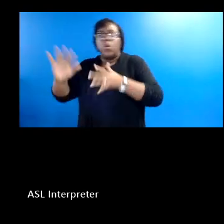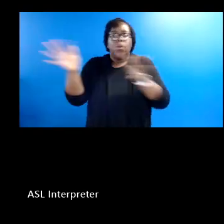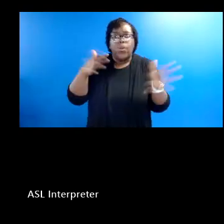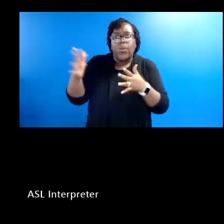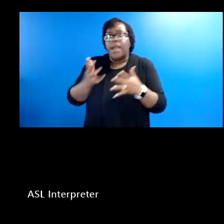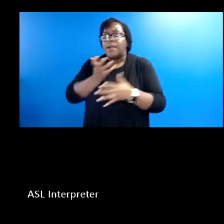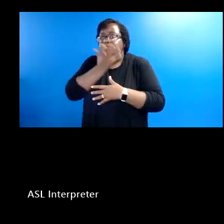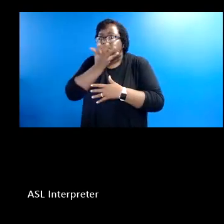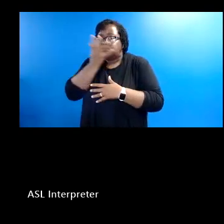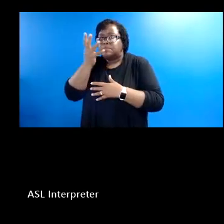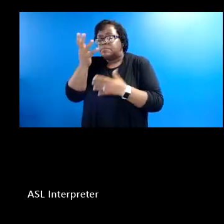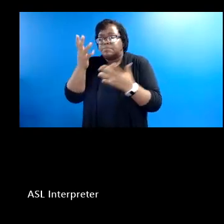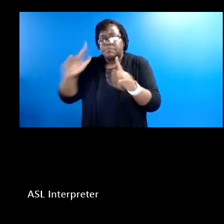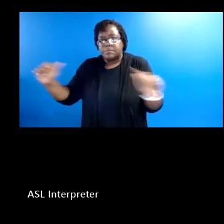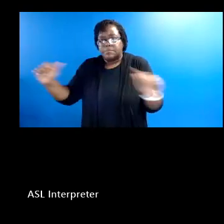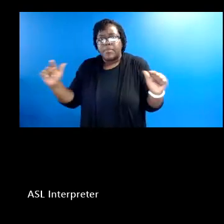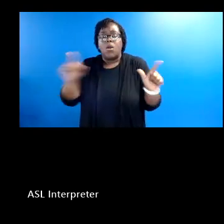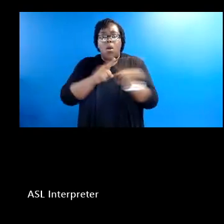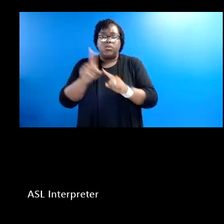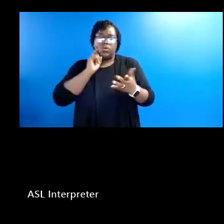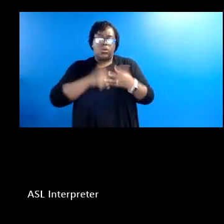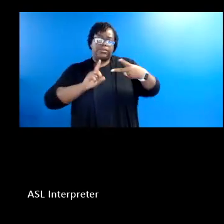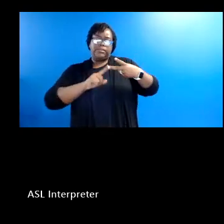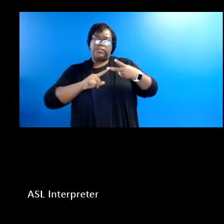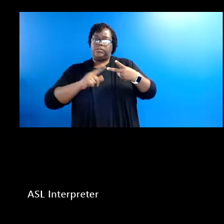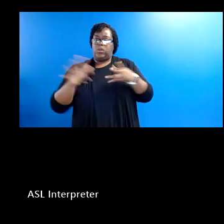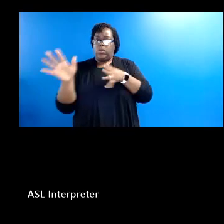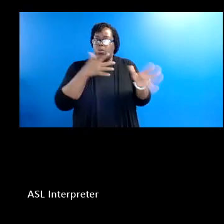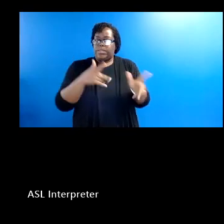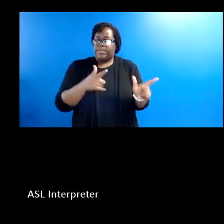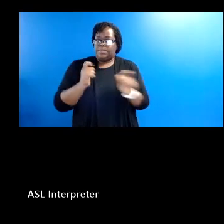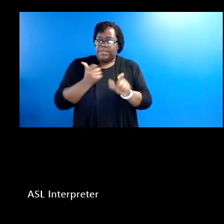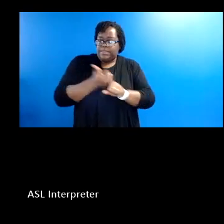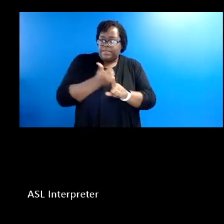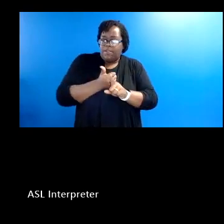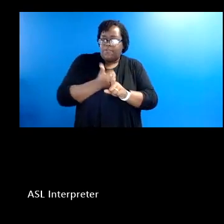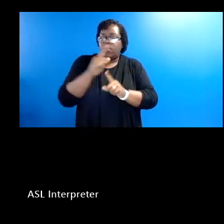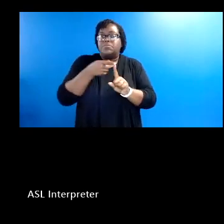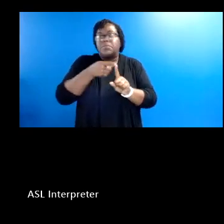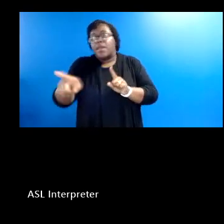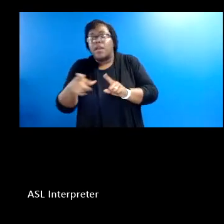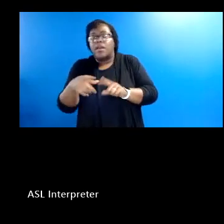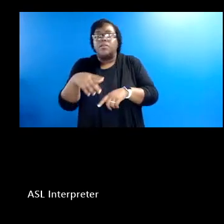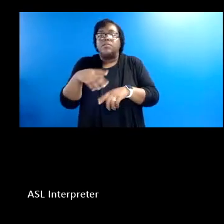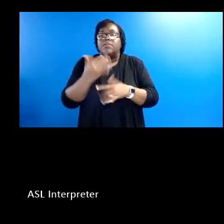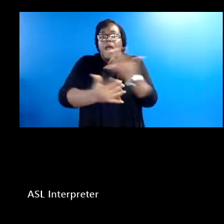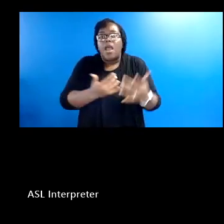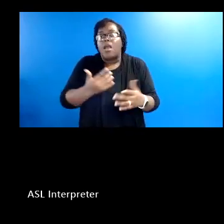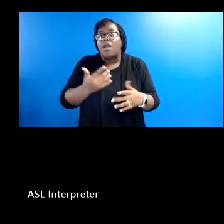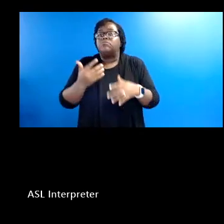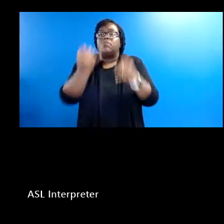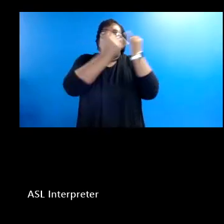that we look at is the wind speed itself, where we start to have concerns about sparks from our infrastructure due to things like blowing into our lines, trees